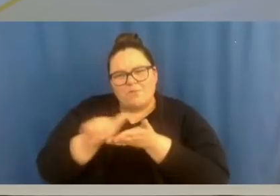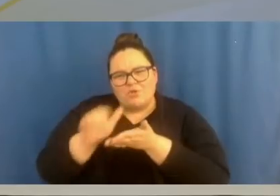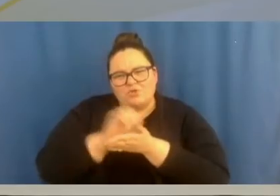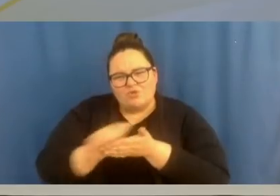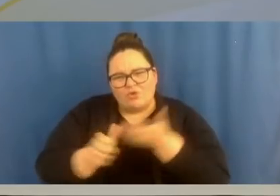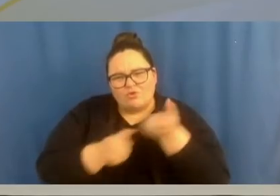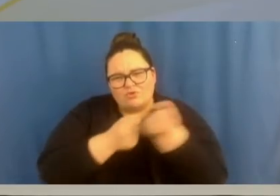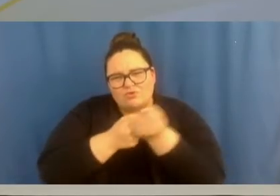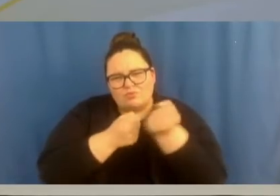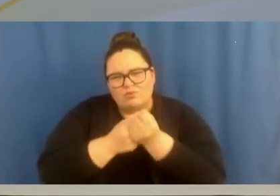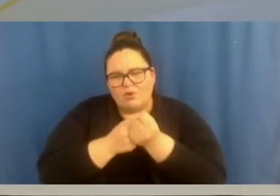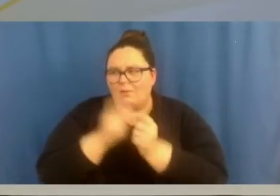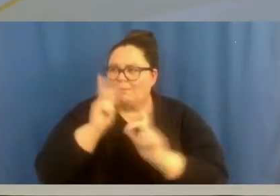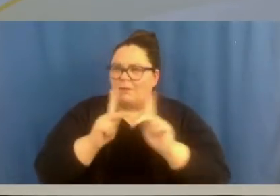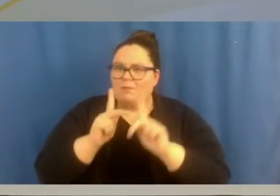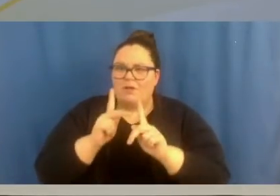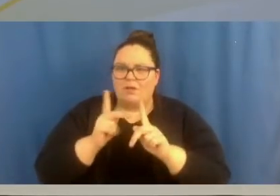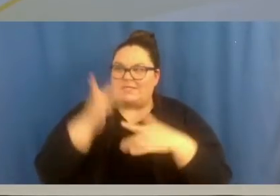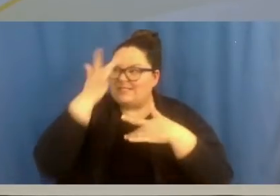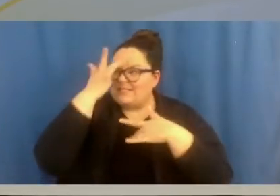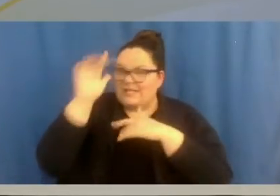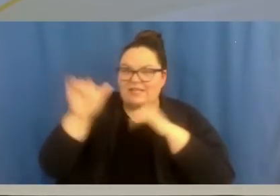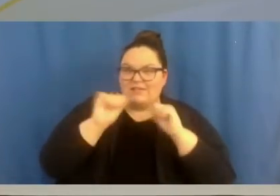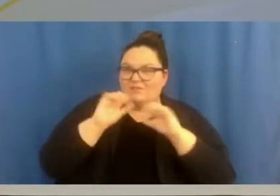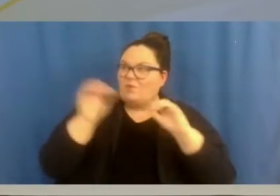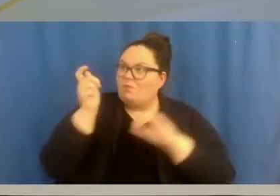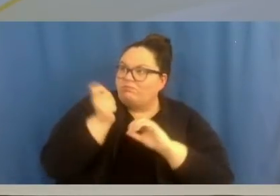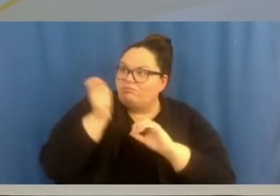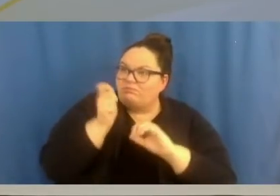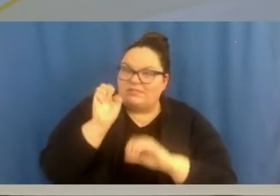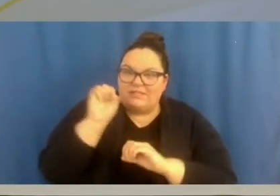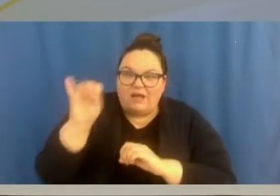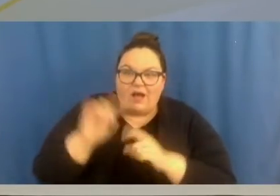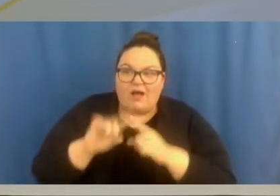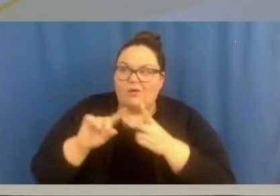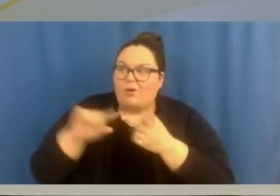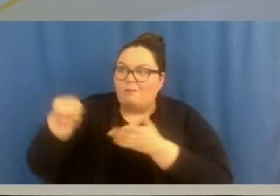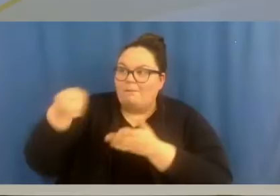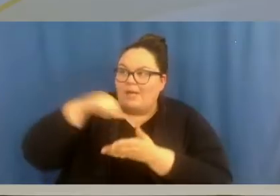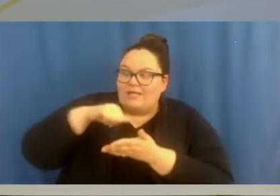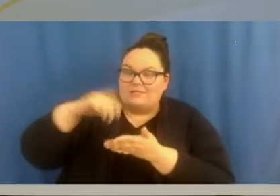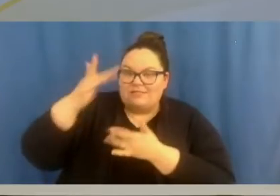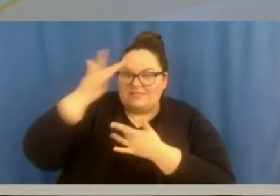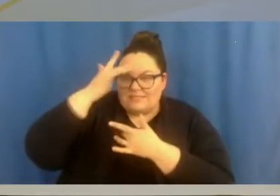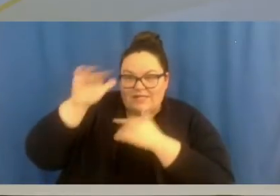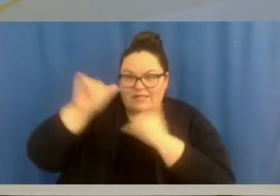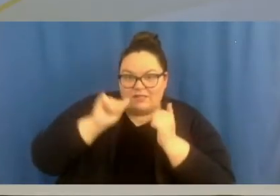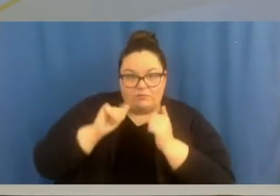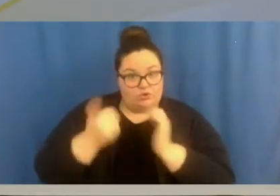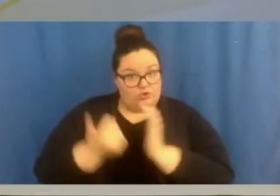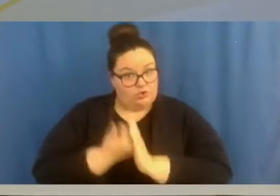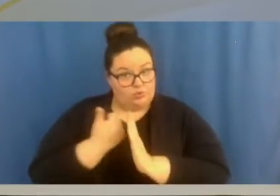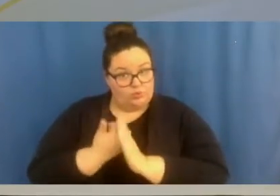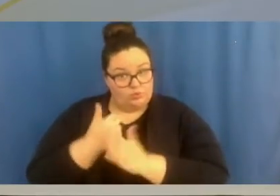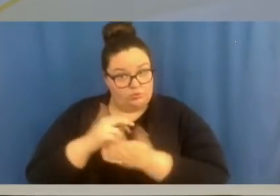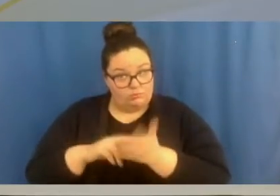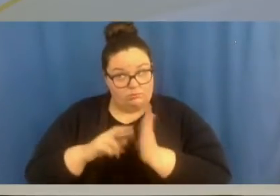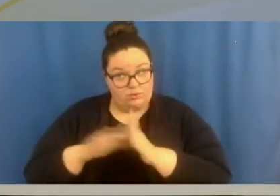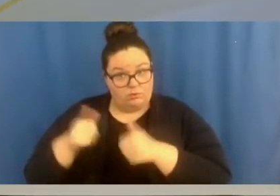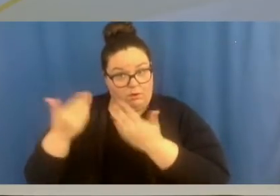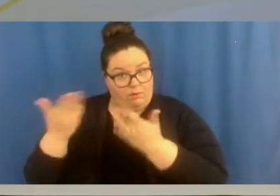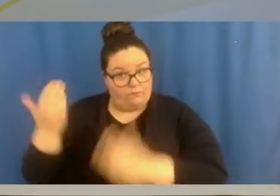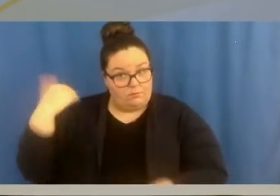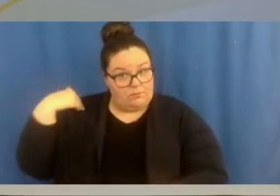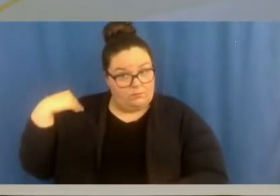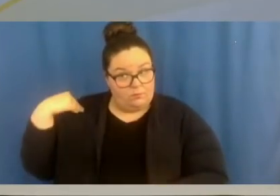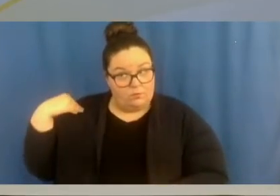are off on sick leave and no access to paid sick leave? I'm assuming this is something new. This is not something that was offered before in the province,